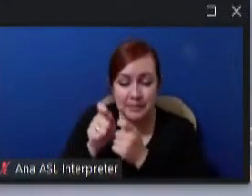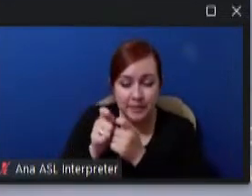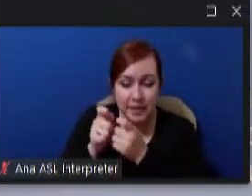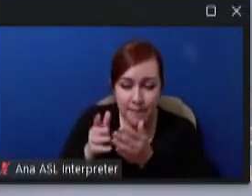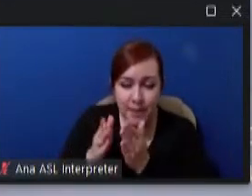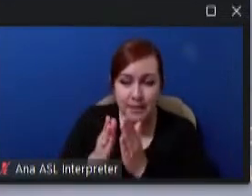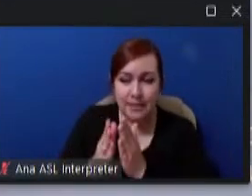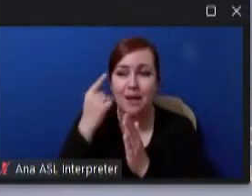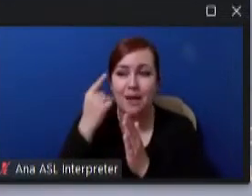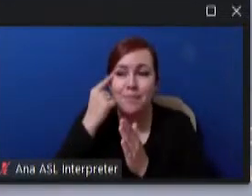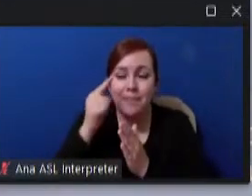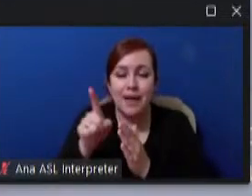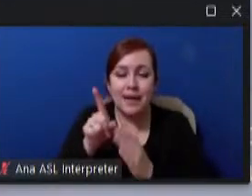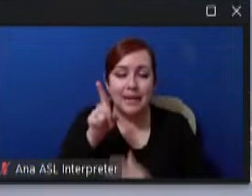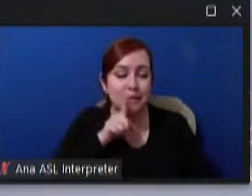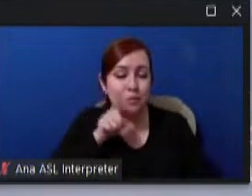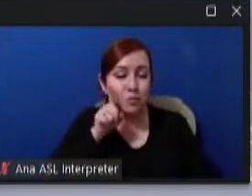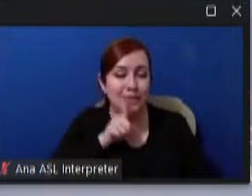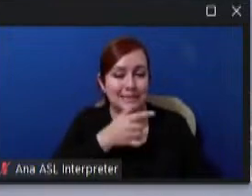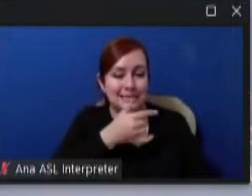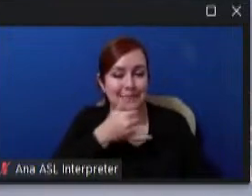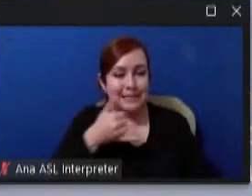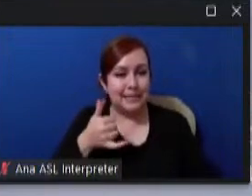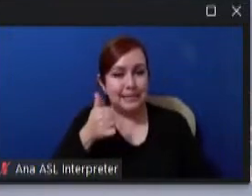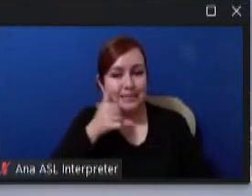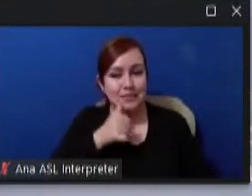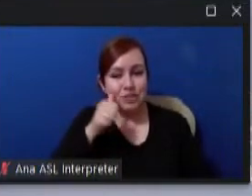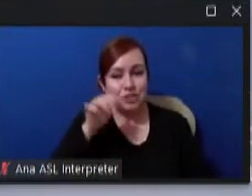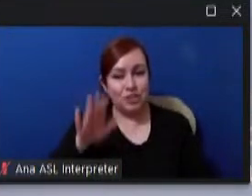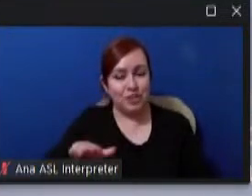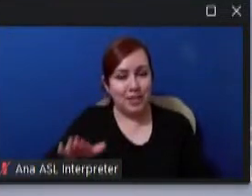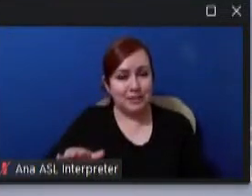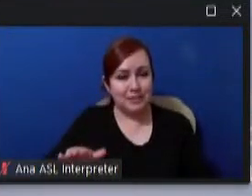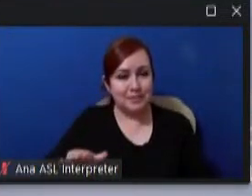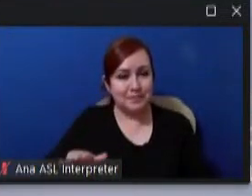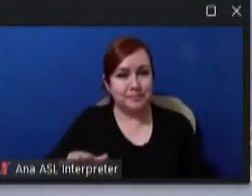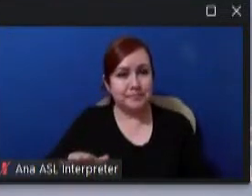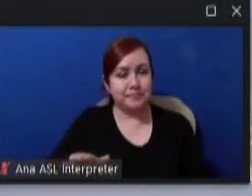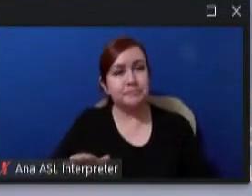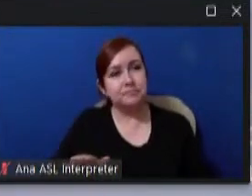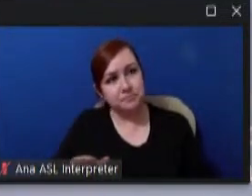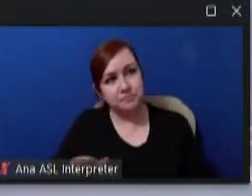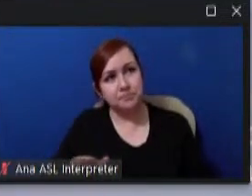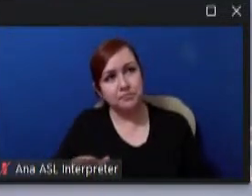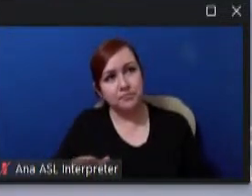and even more specifically in the case of women and girls,